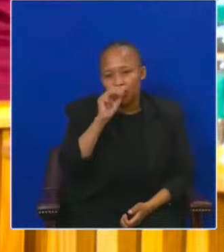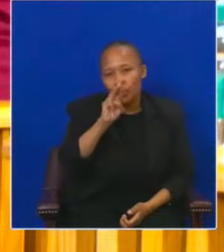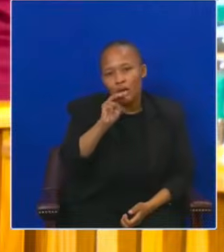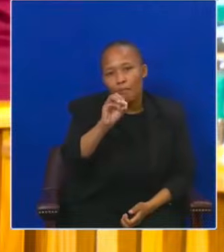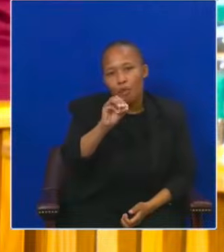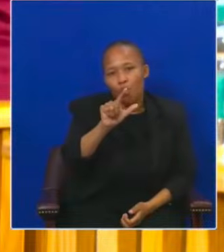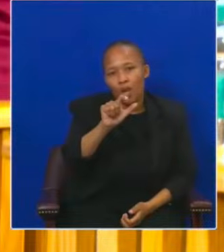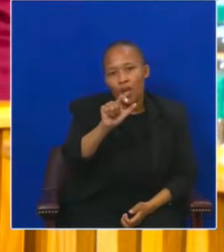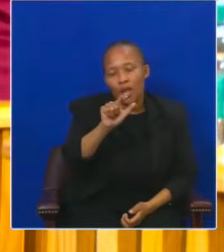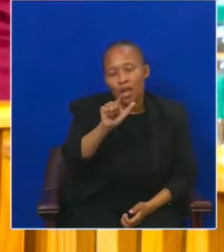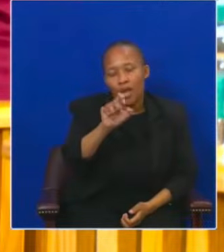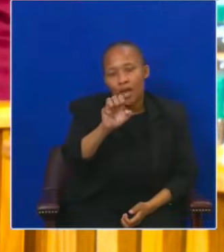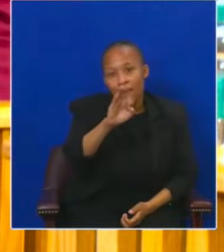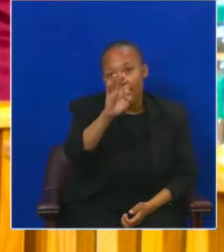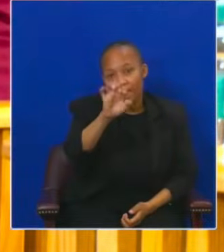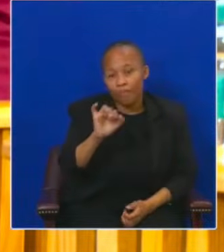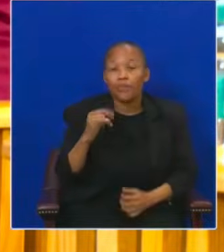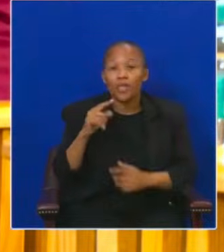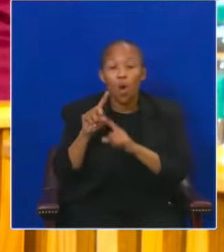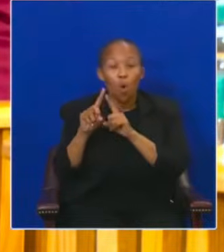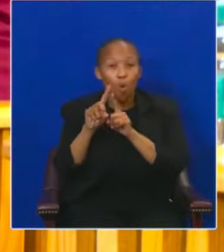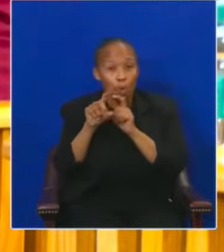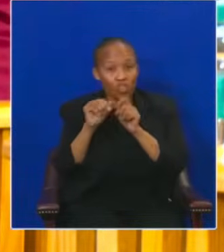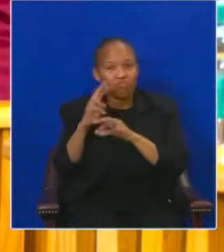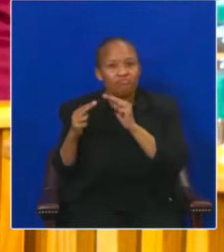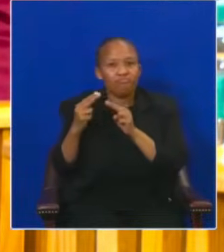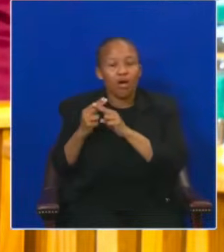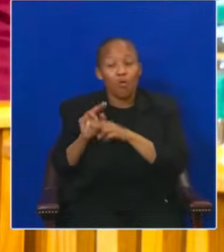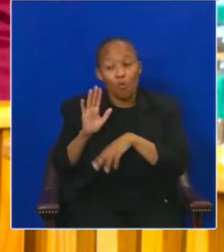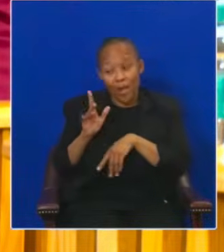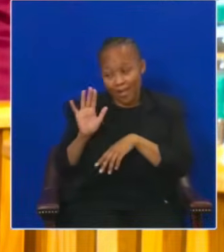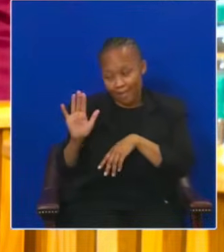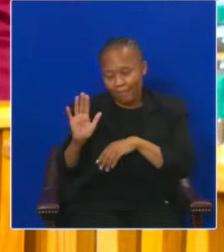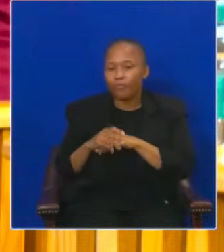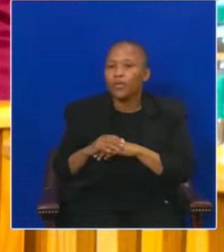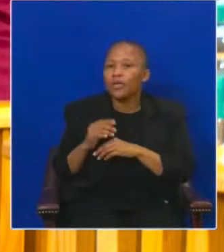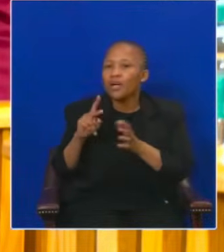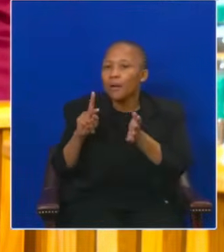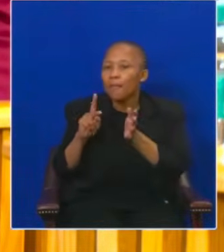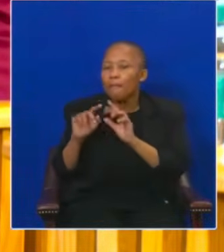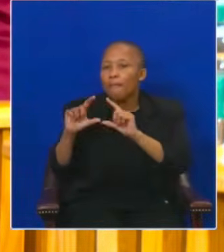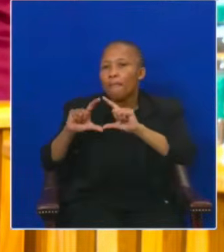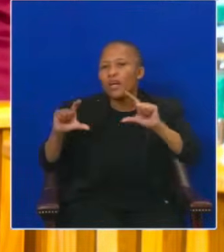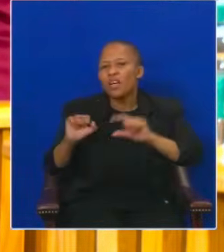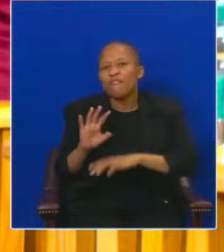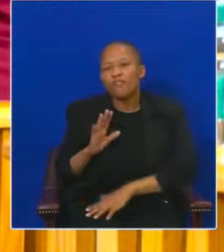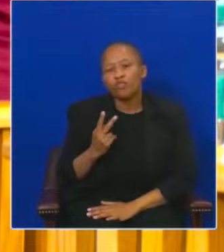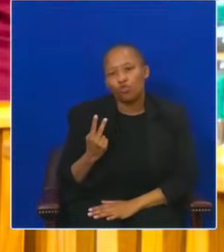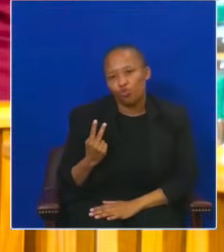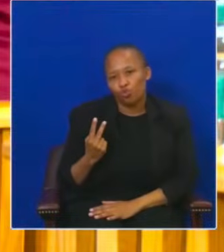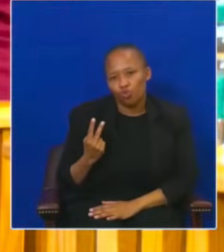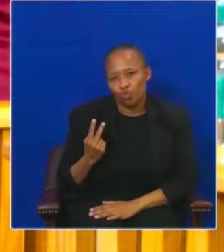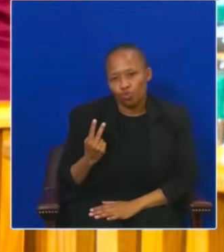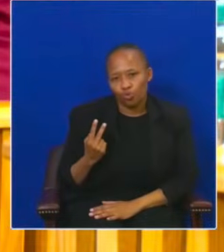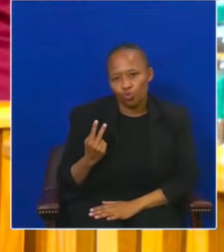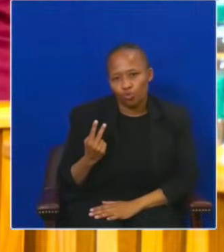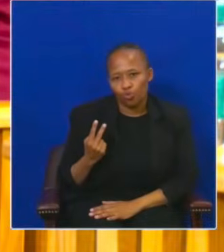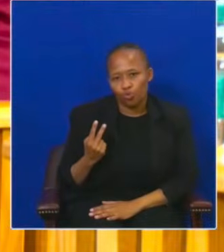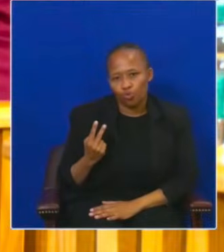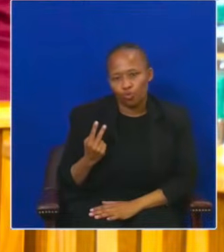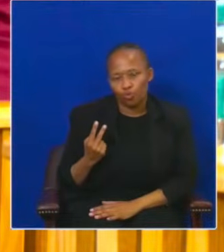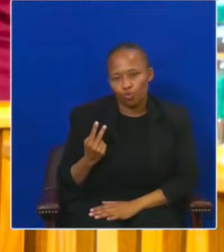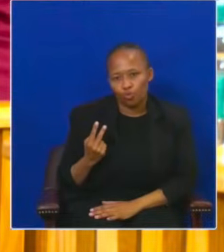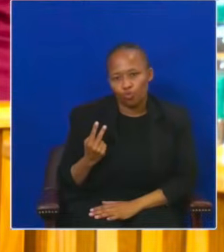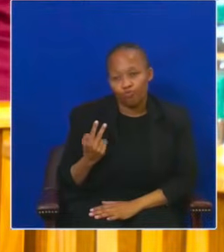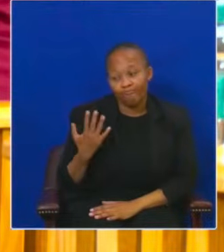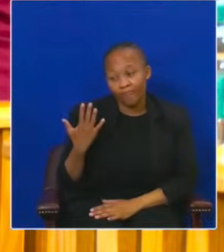you, Witness C. Please turn to paragraph 52 and inform the Commission